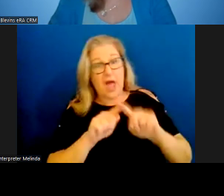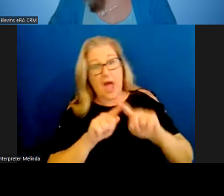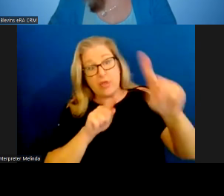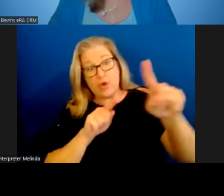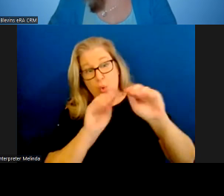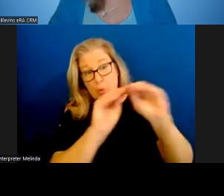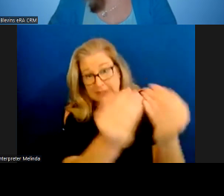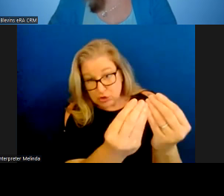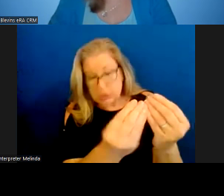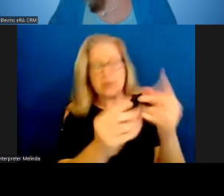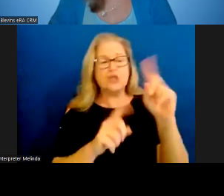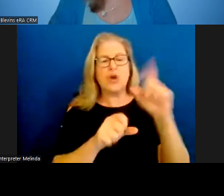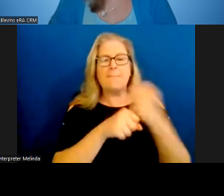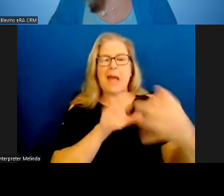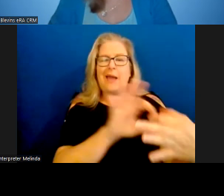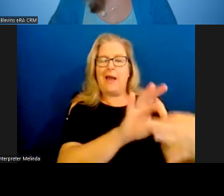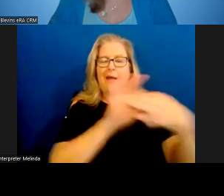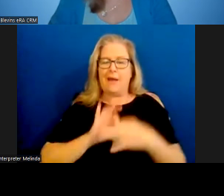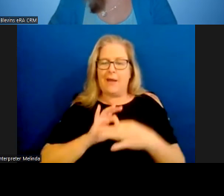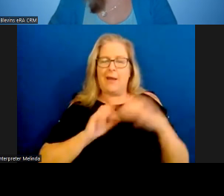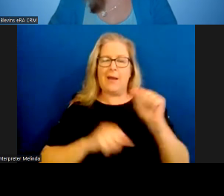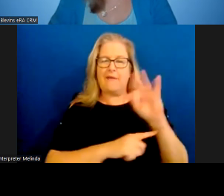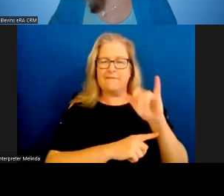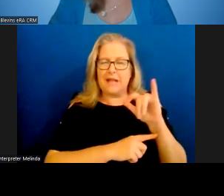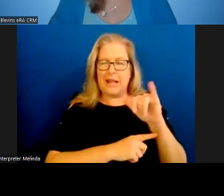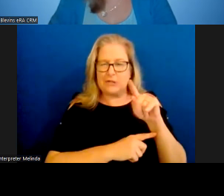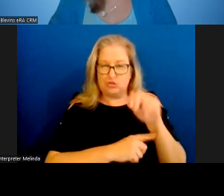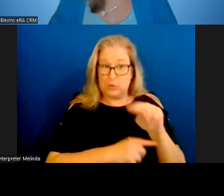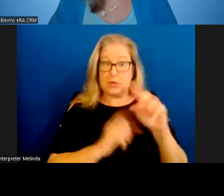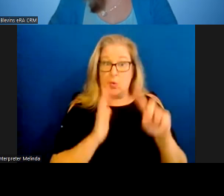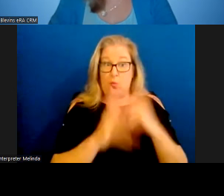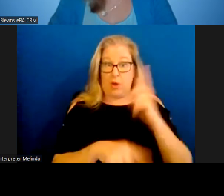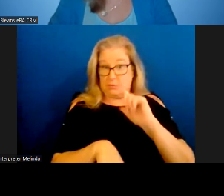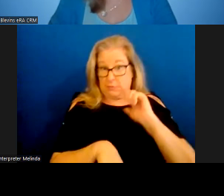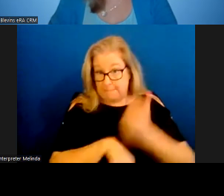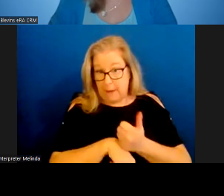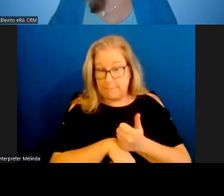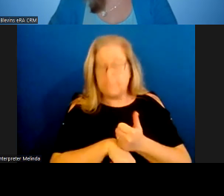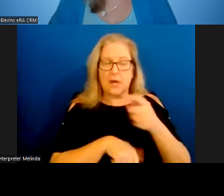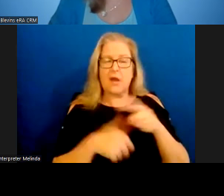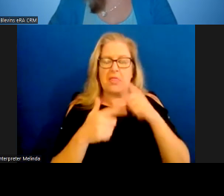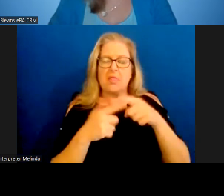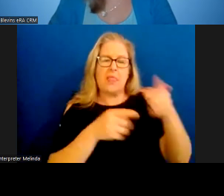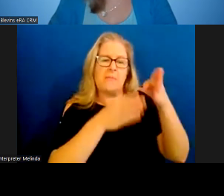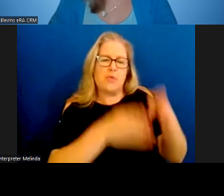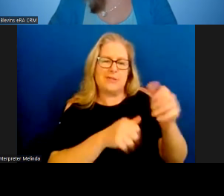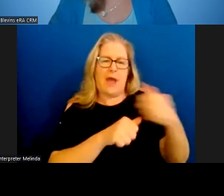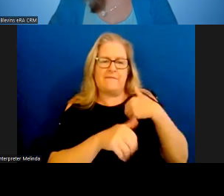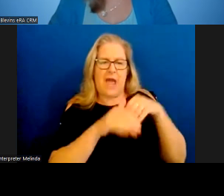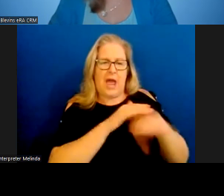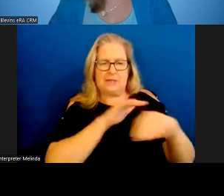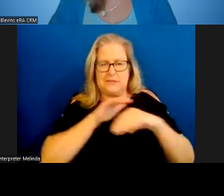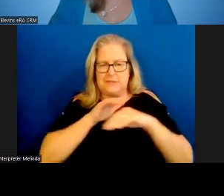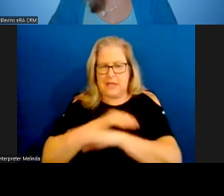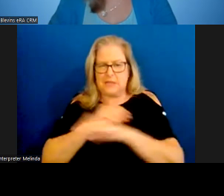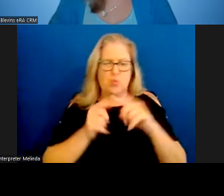need to do is create an affiliation with your institution. Once you do that, that user will have access to both